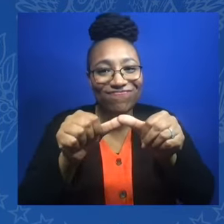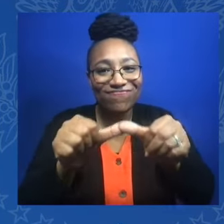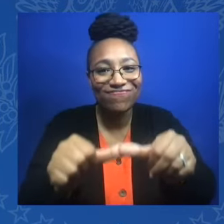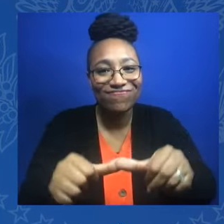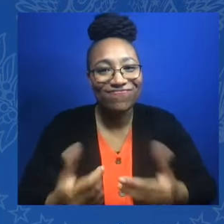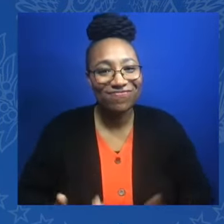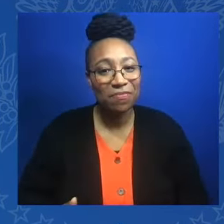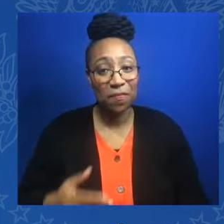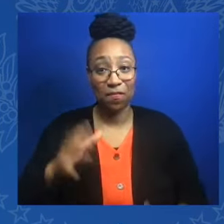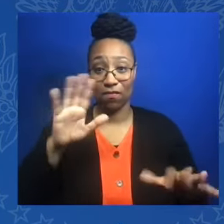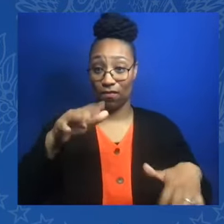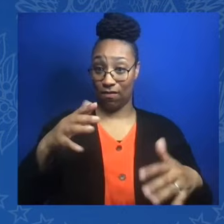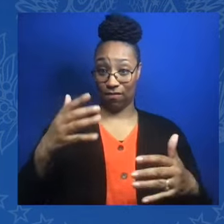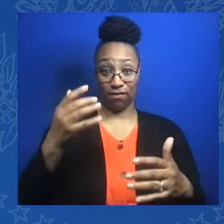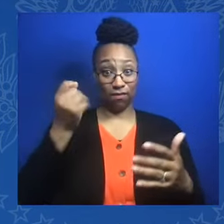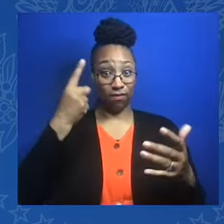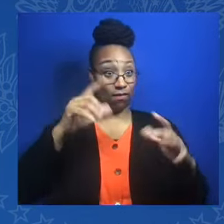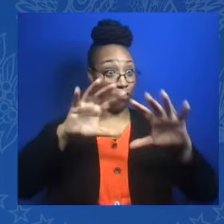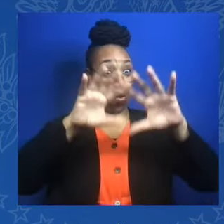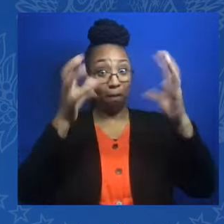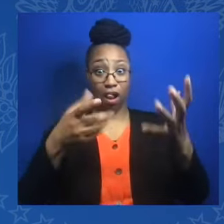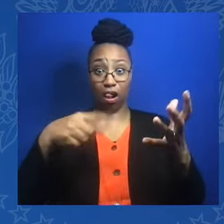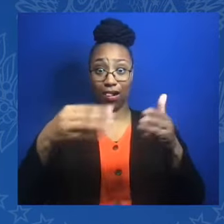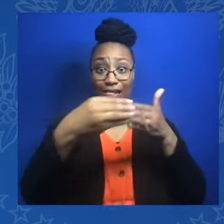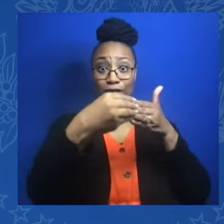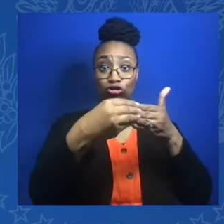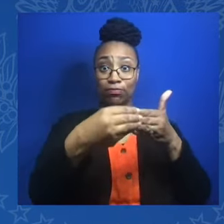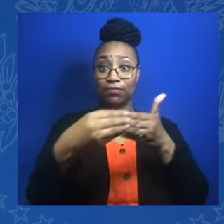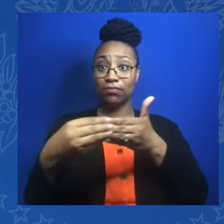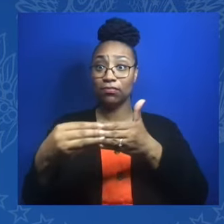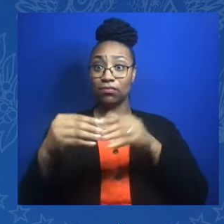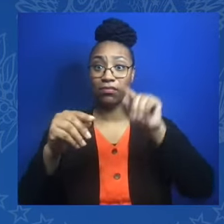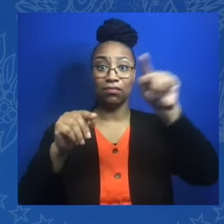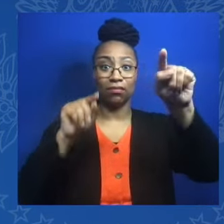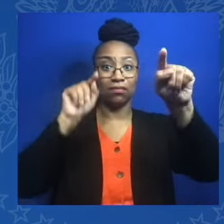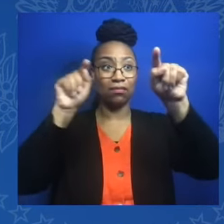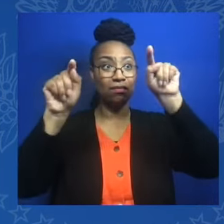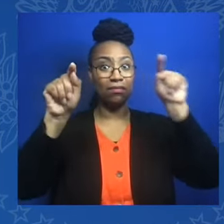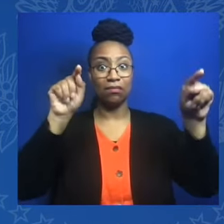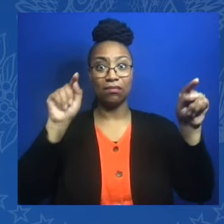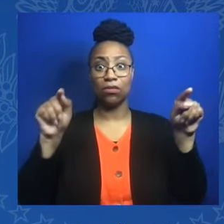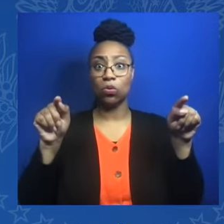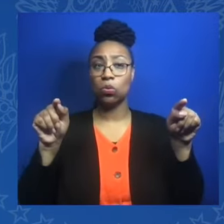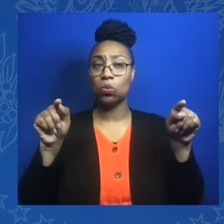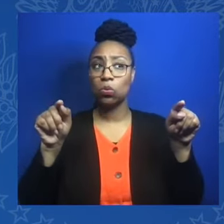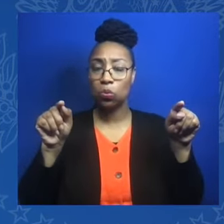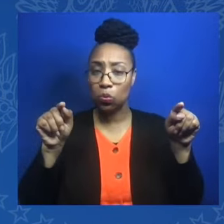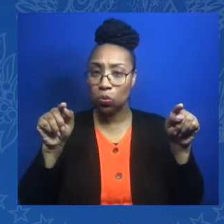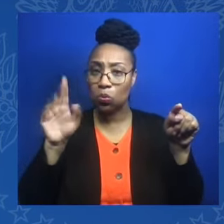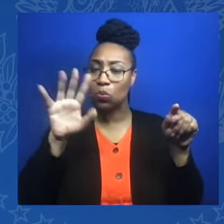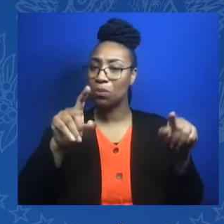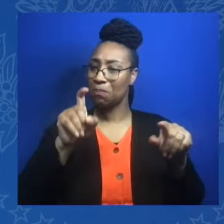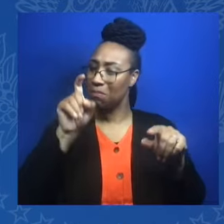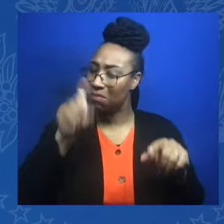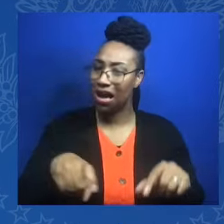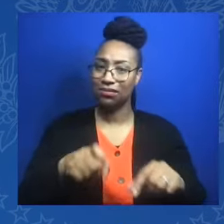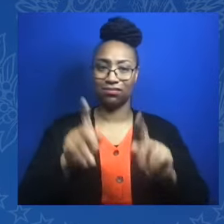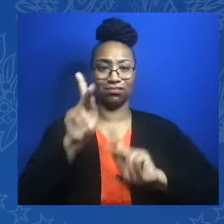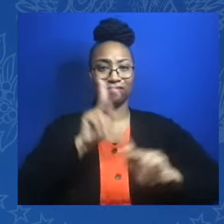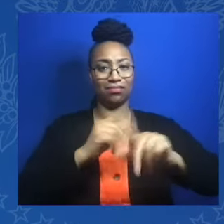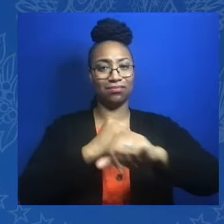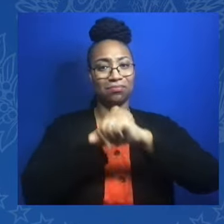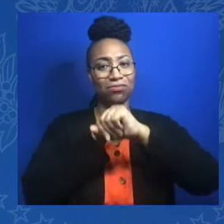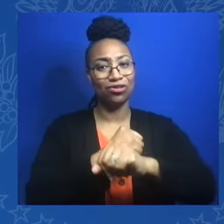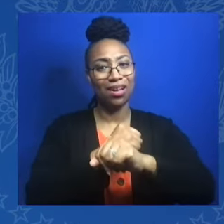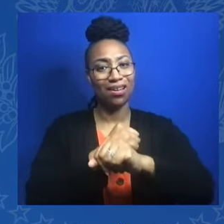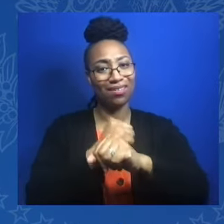alike when freedom is under attack anywhere in the world. Today, our destinies are intertwined and